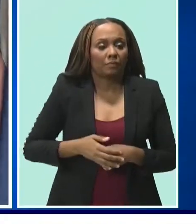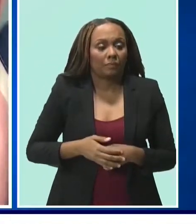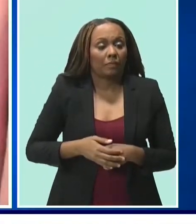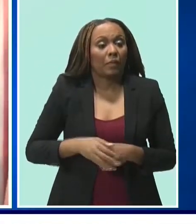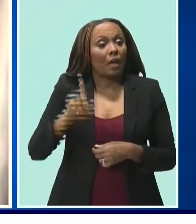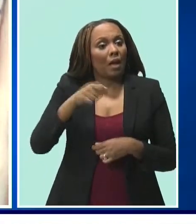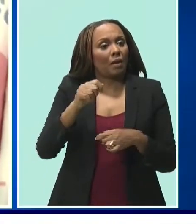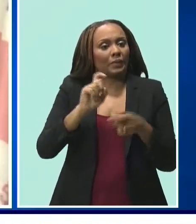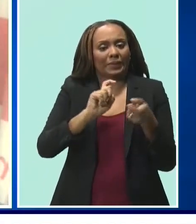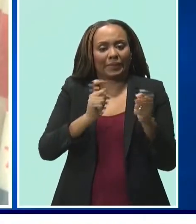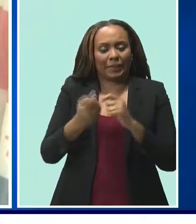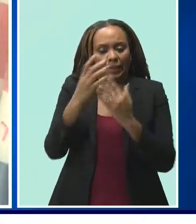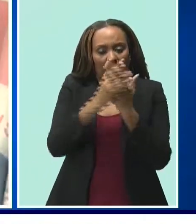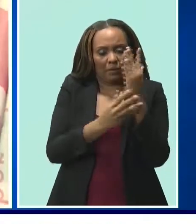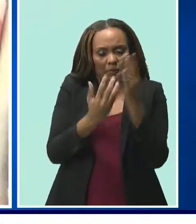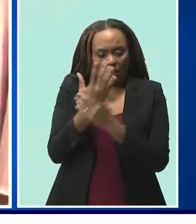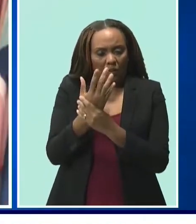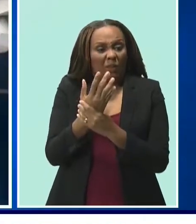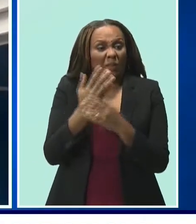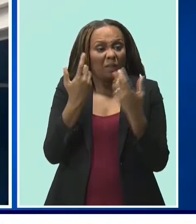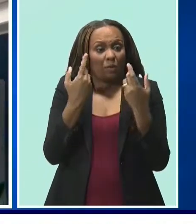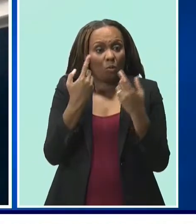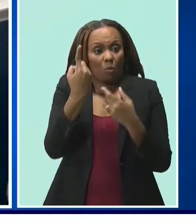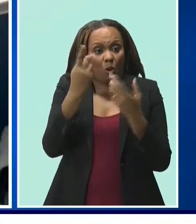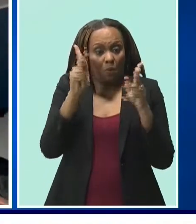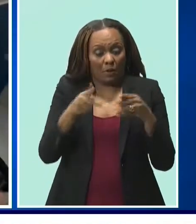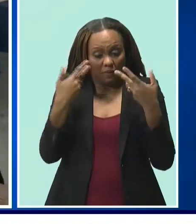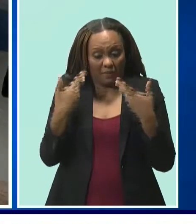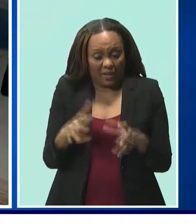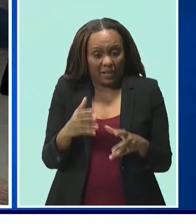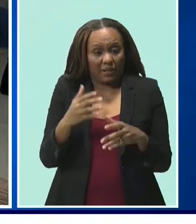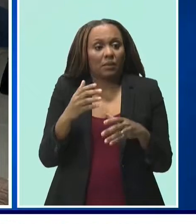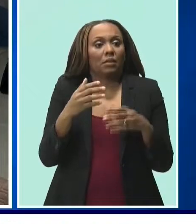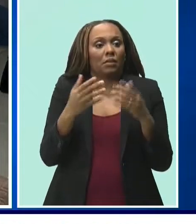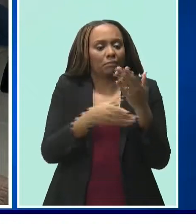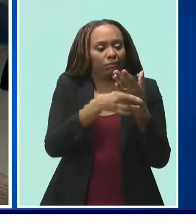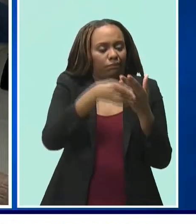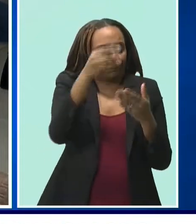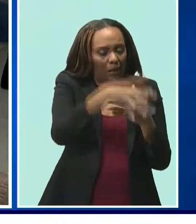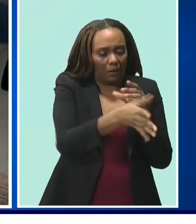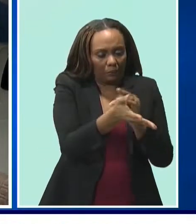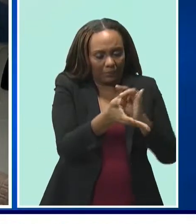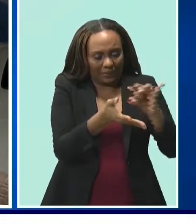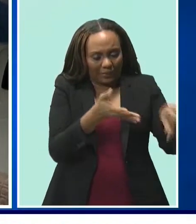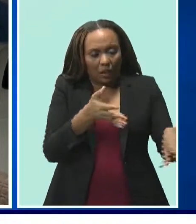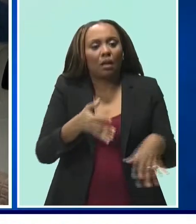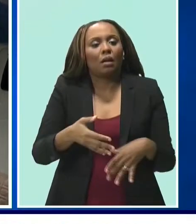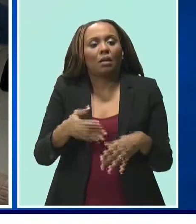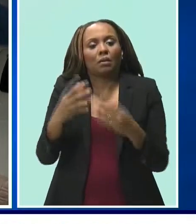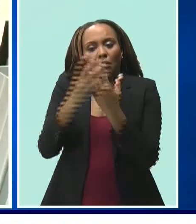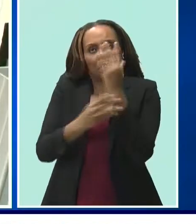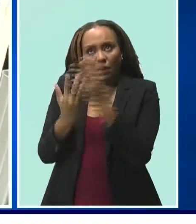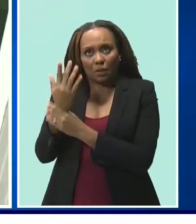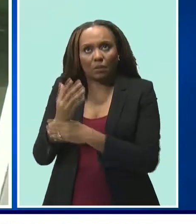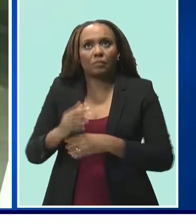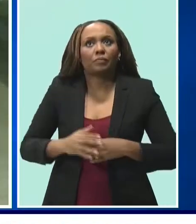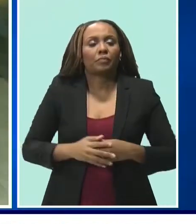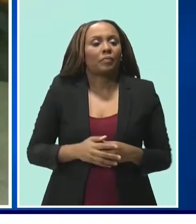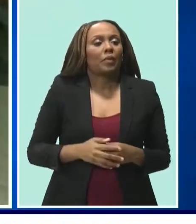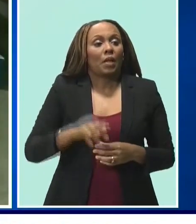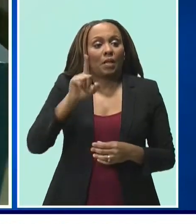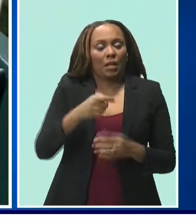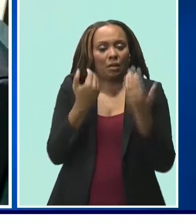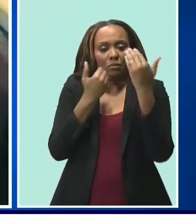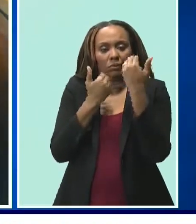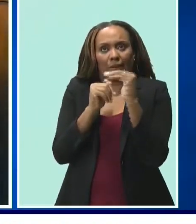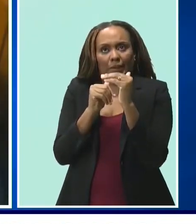between each customer. The number of people within or outside the establishment at any one time should be restricted in order to ensure